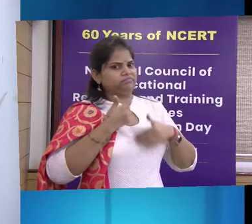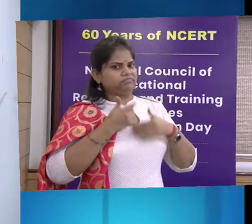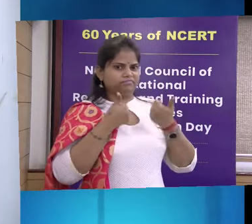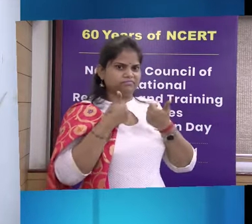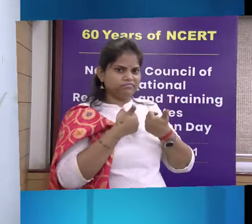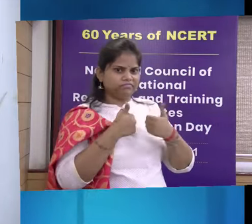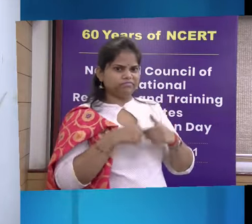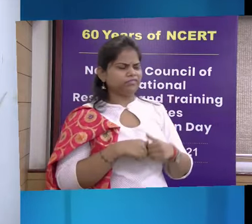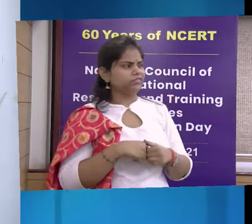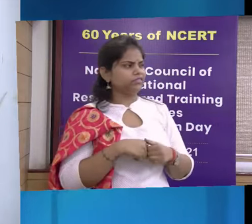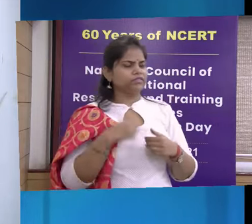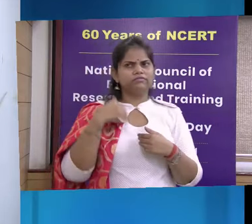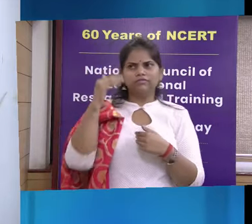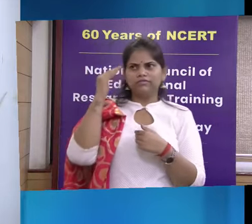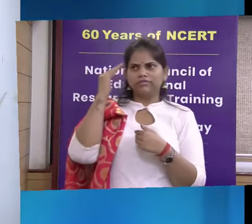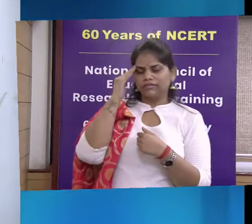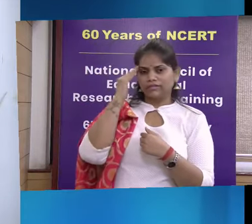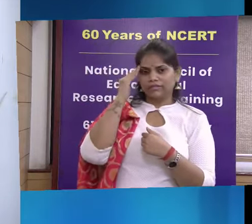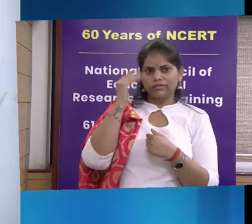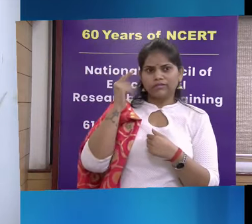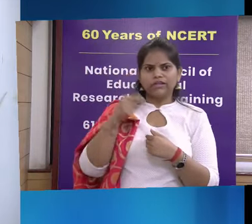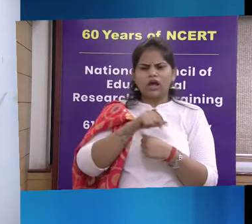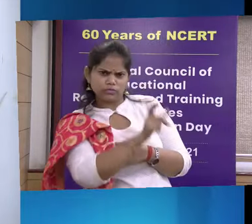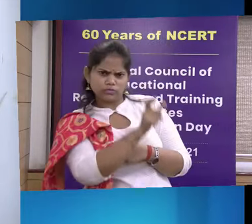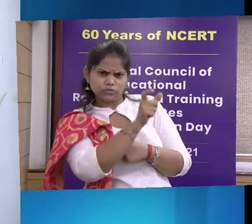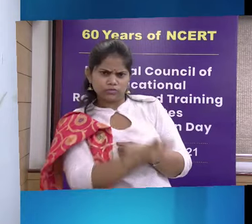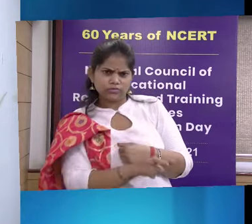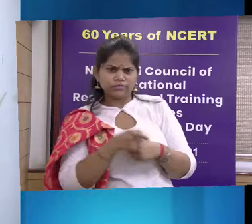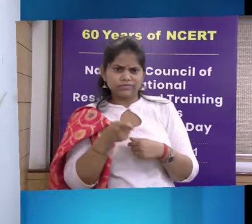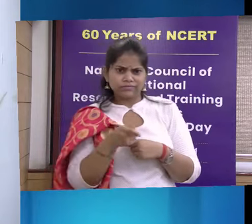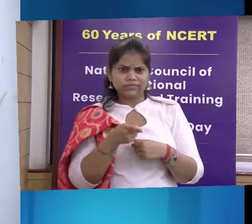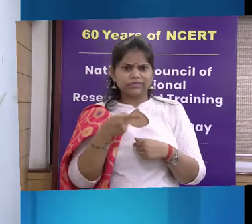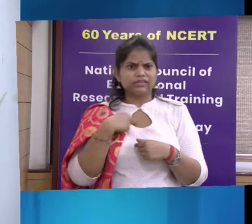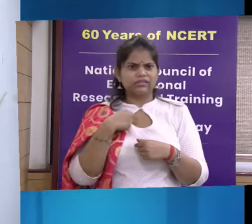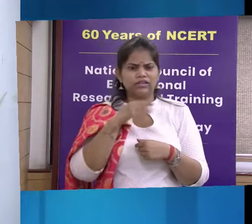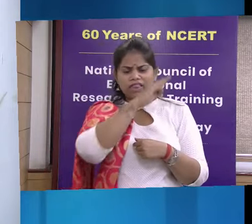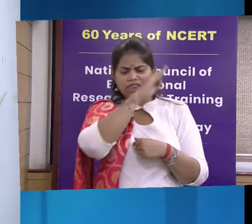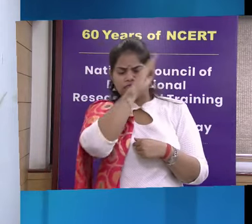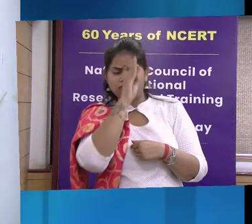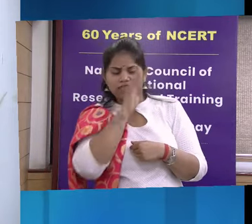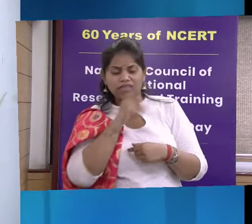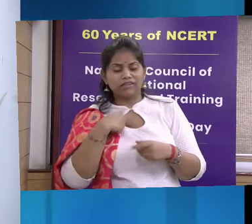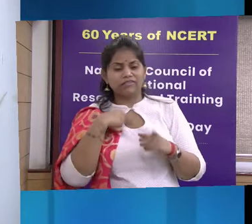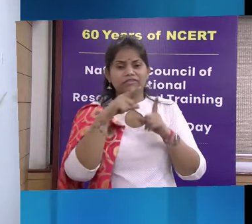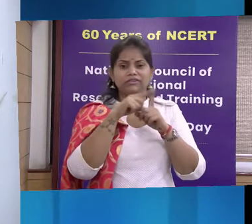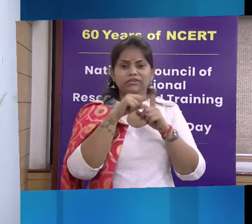indeed, yelled the other two in unison.